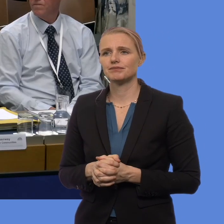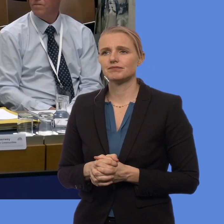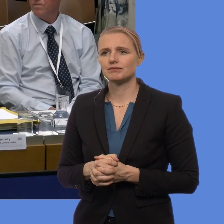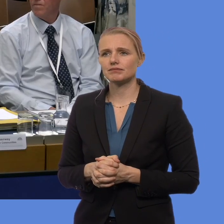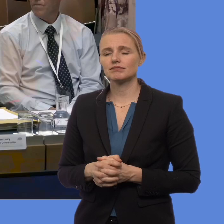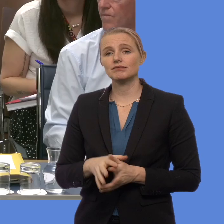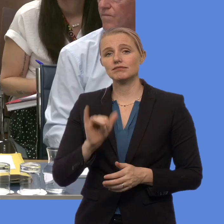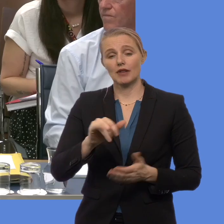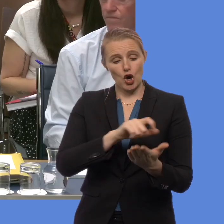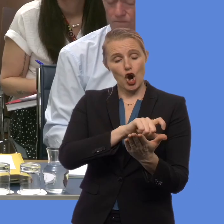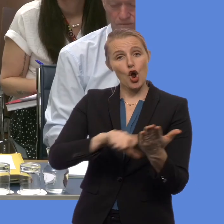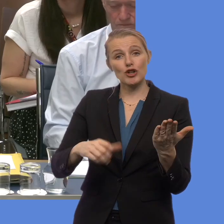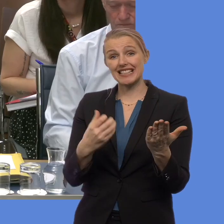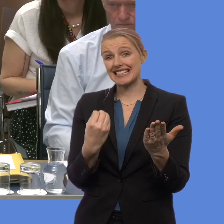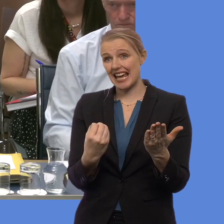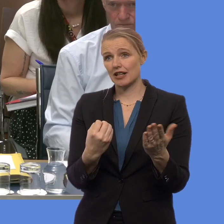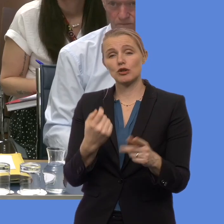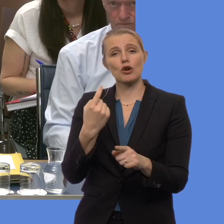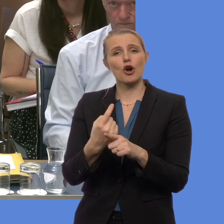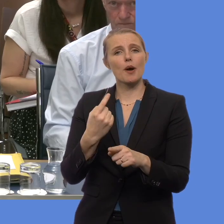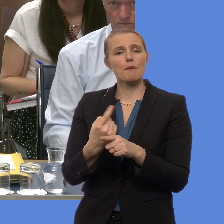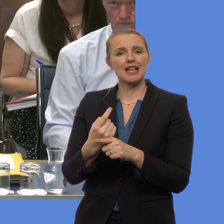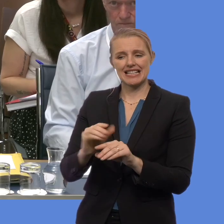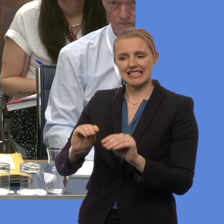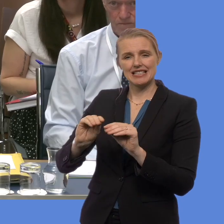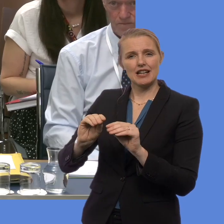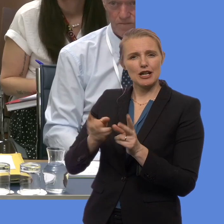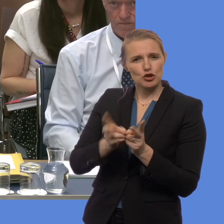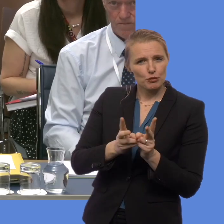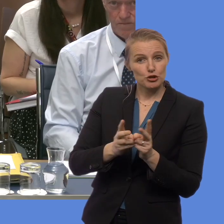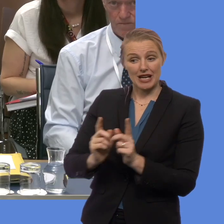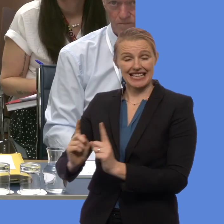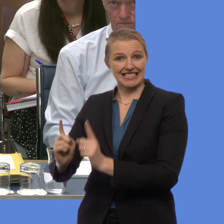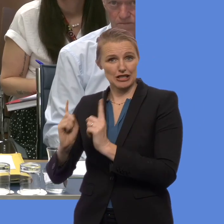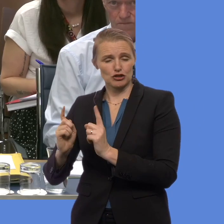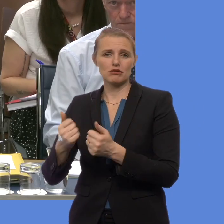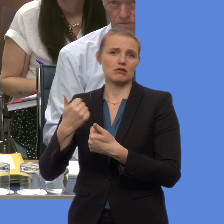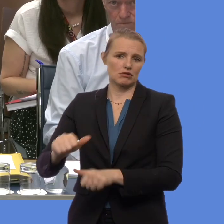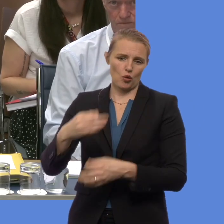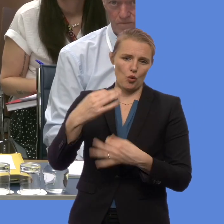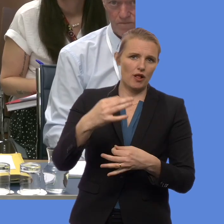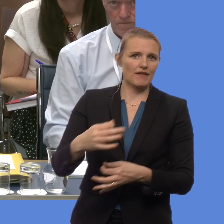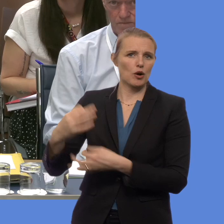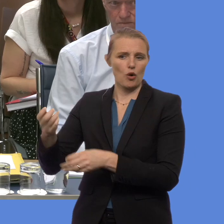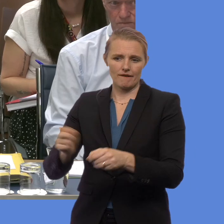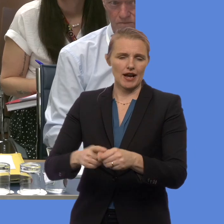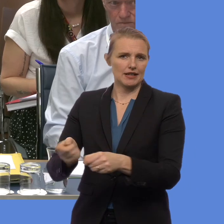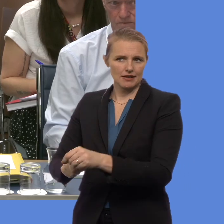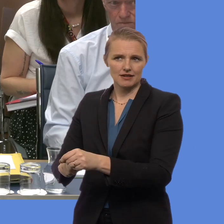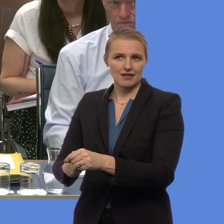10 of the bill talks about accreditation of teachers and interpreters, because what we don't want is a Wild West out there. We have to